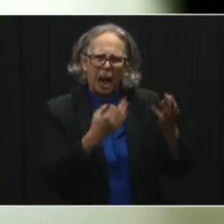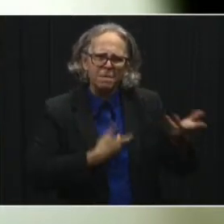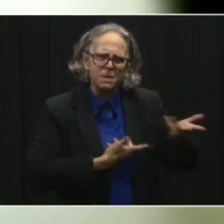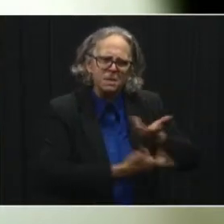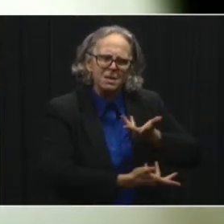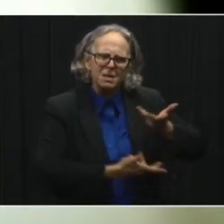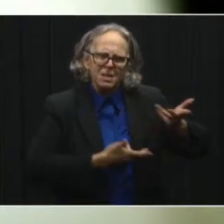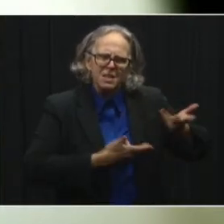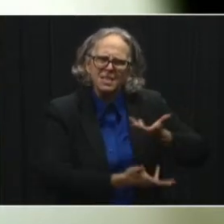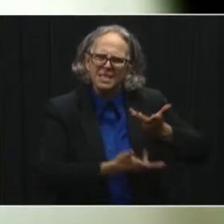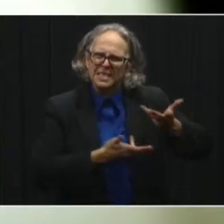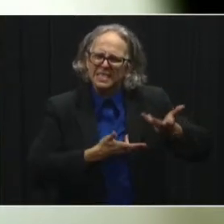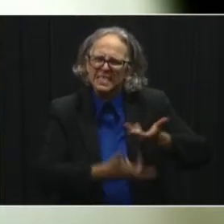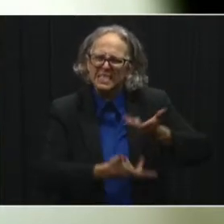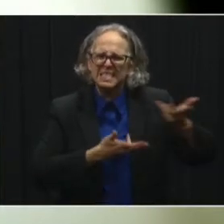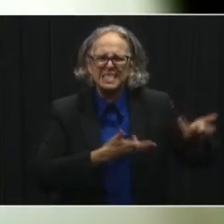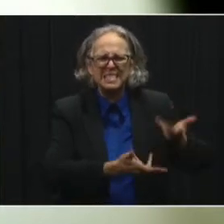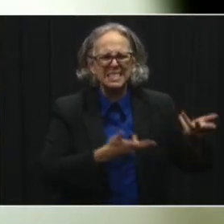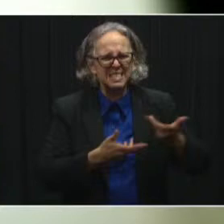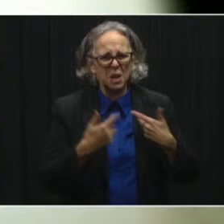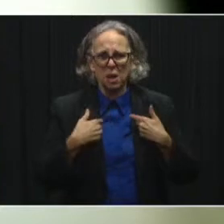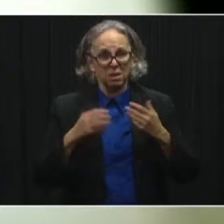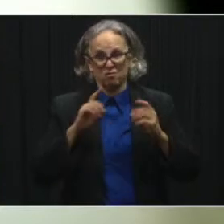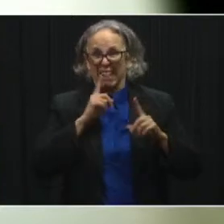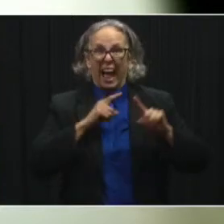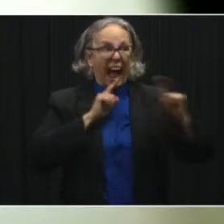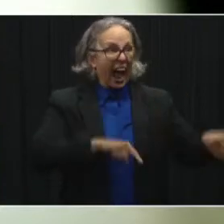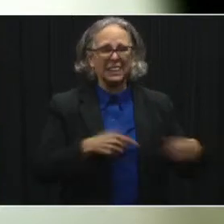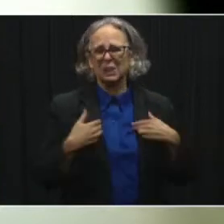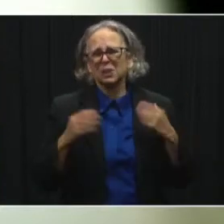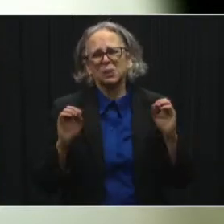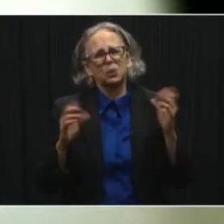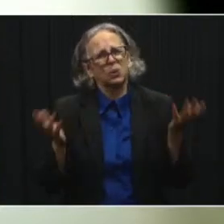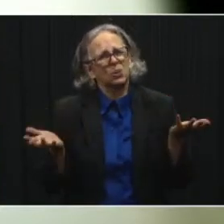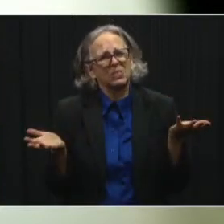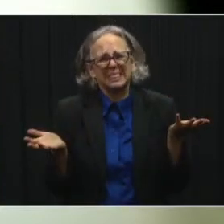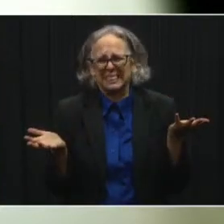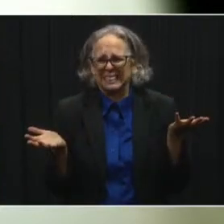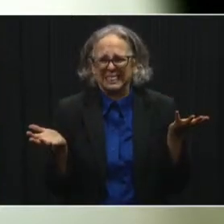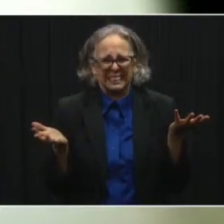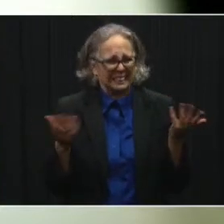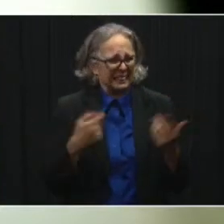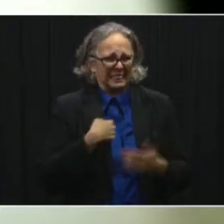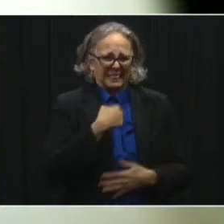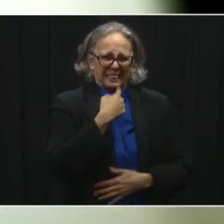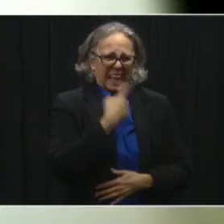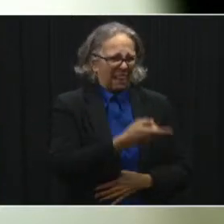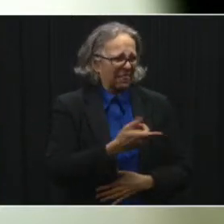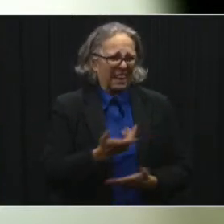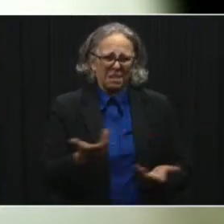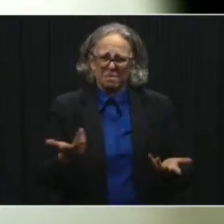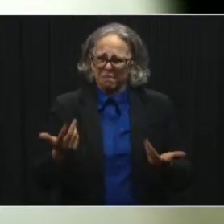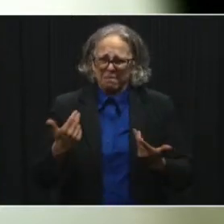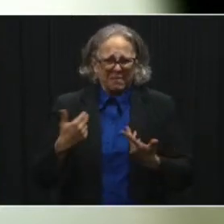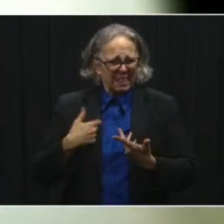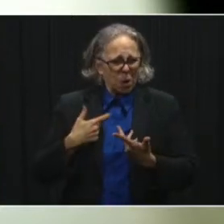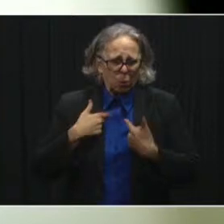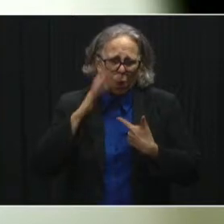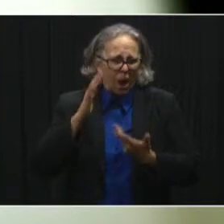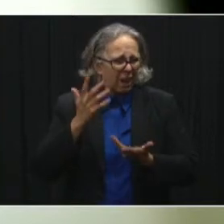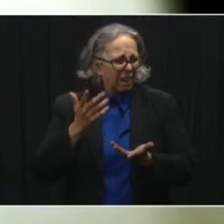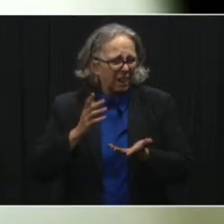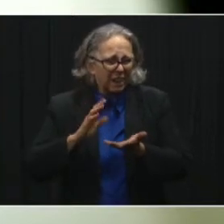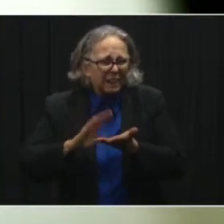without answers. I can't tell them that I can get their family member home. I